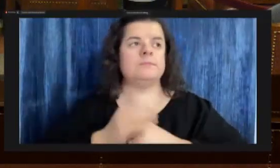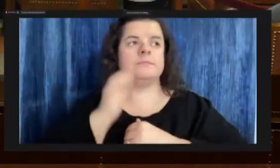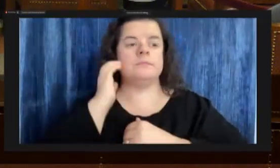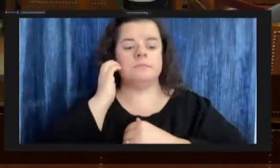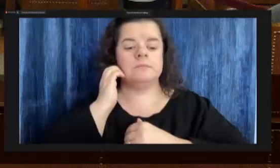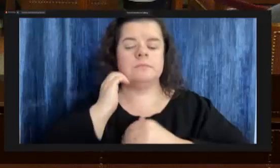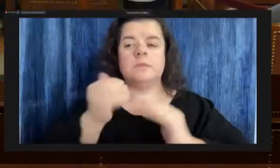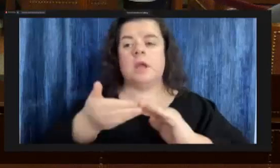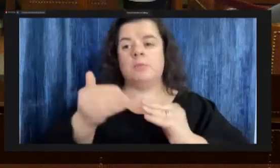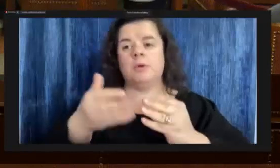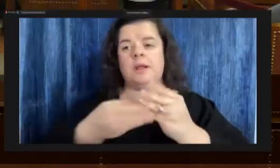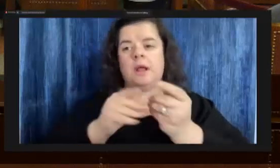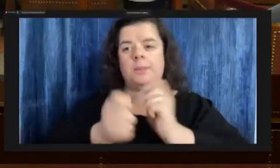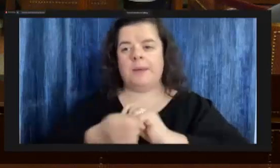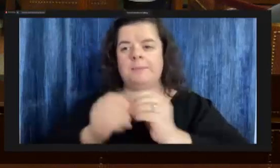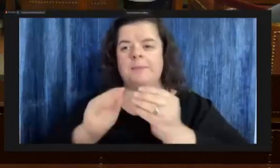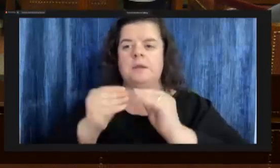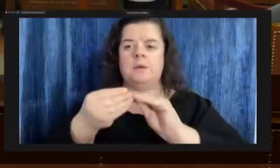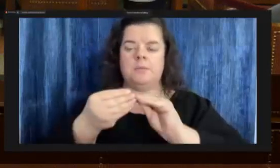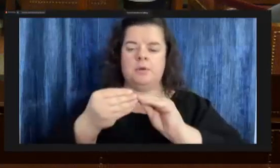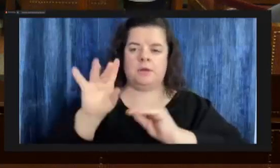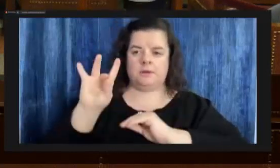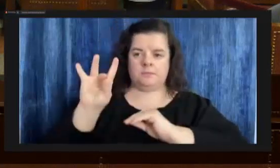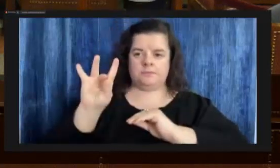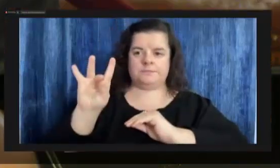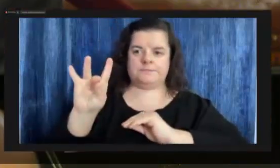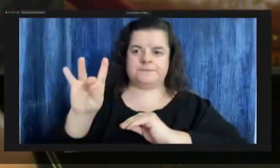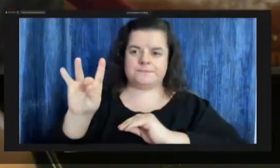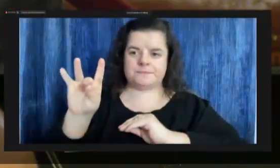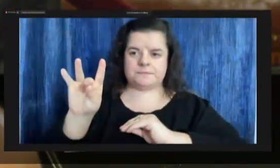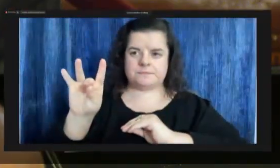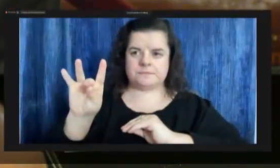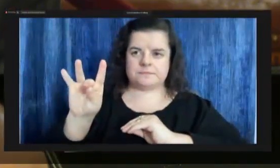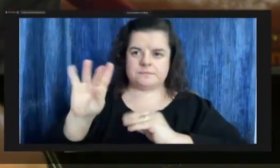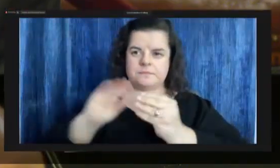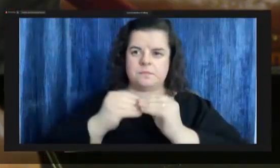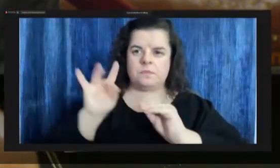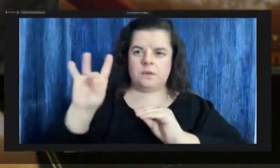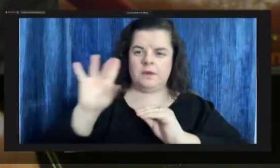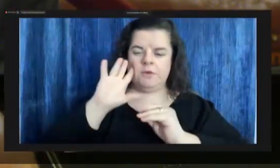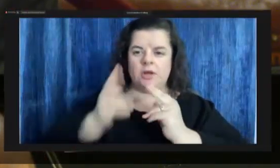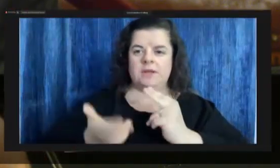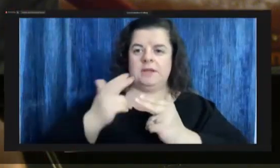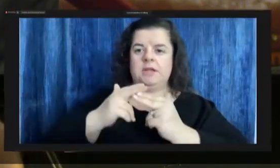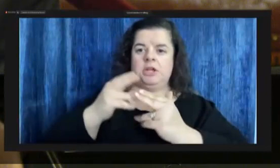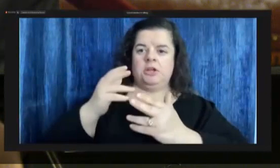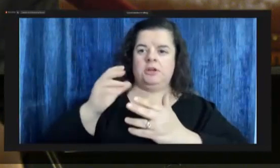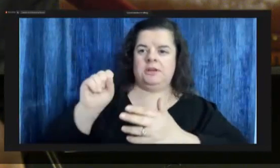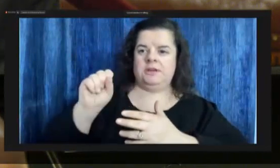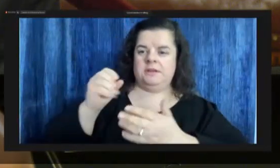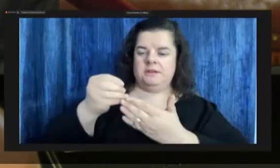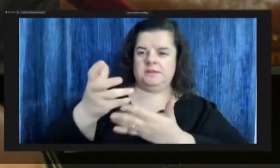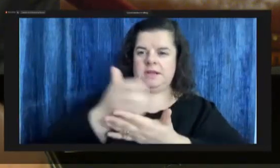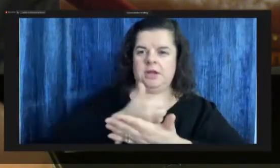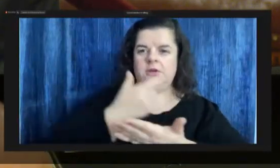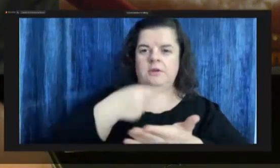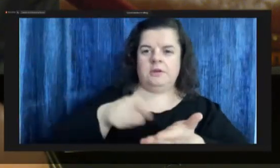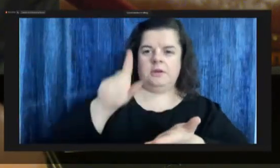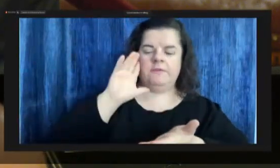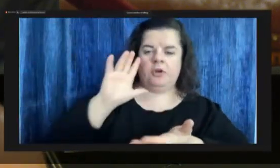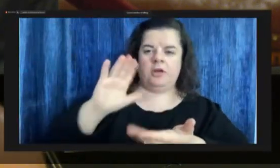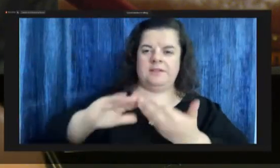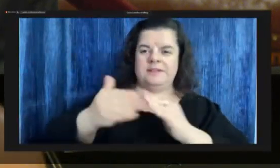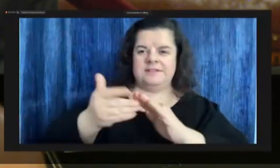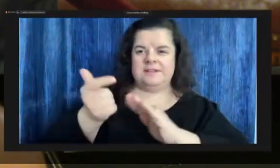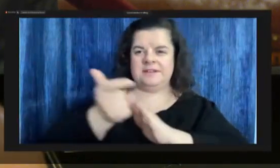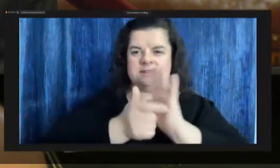Operating amendment number eight. Number eight is to increase the salary for the City Council Solicitor, which would be